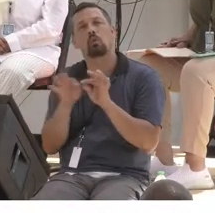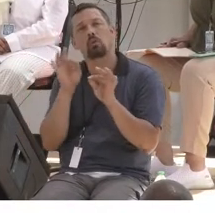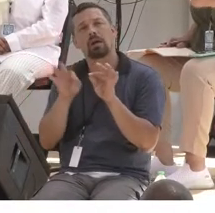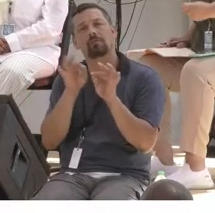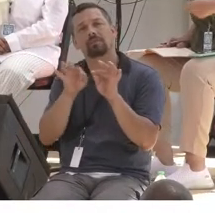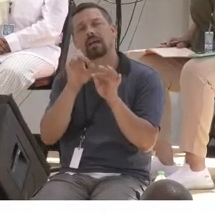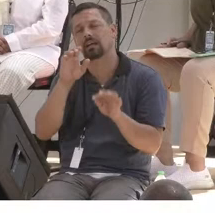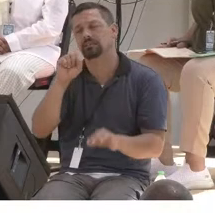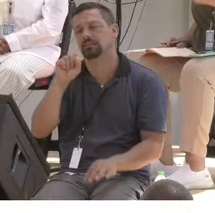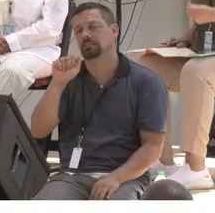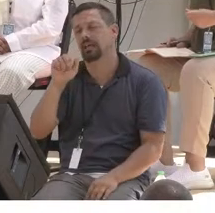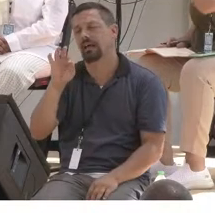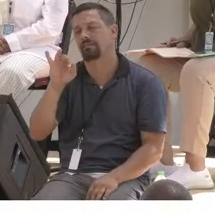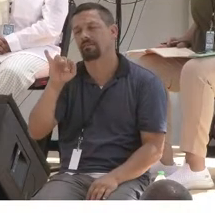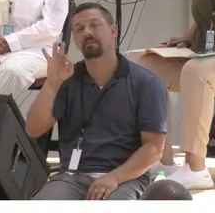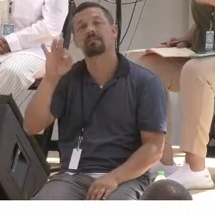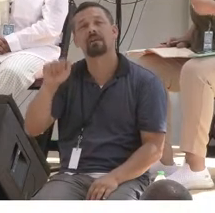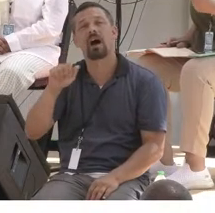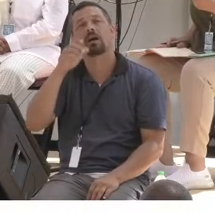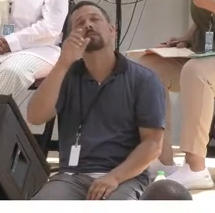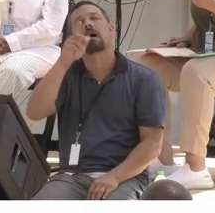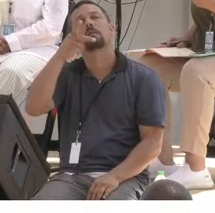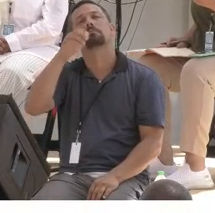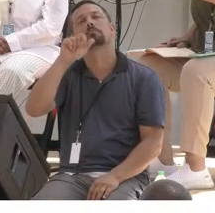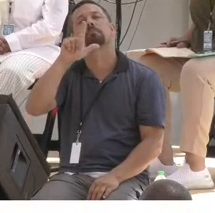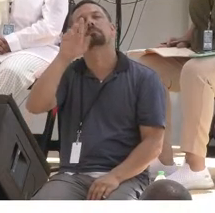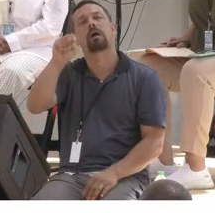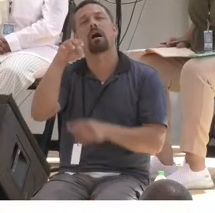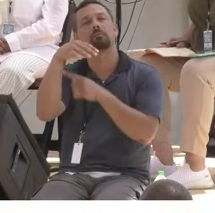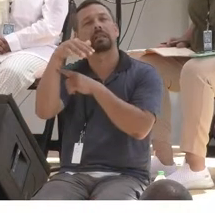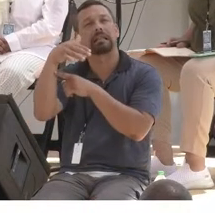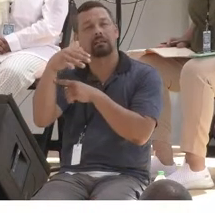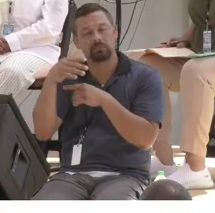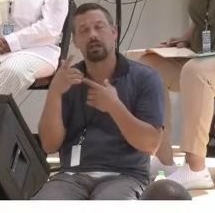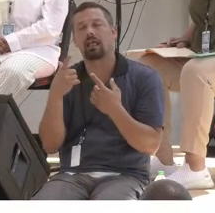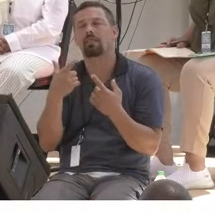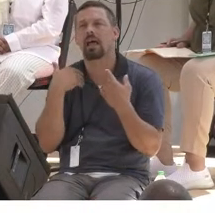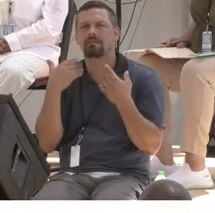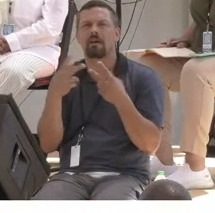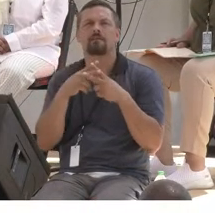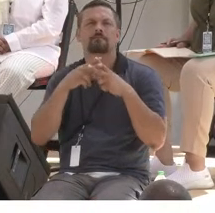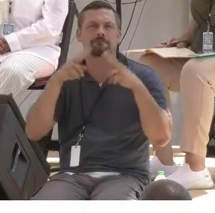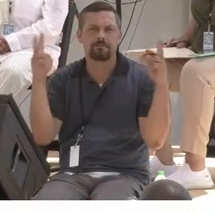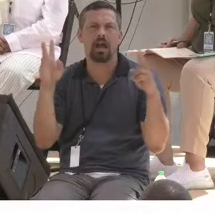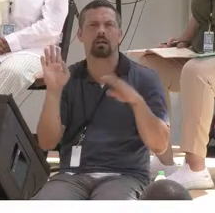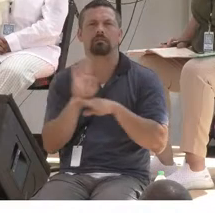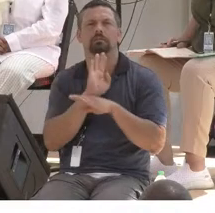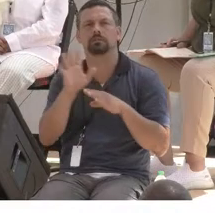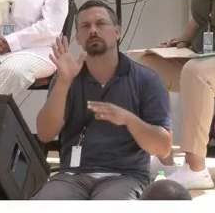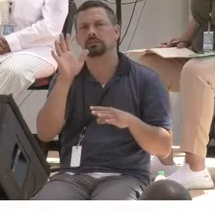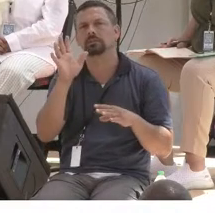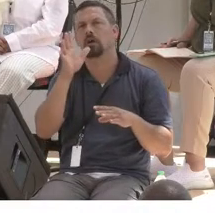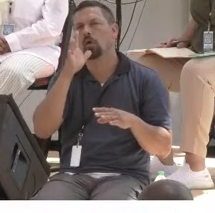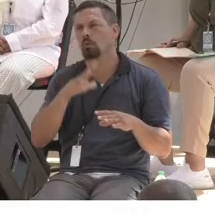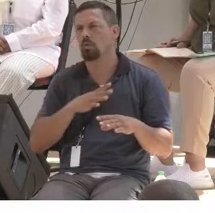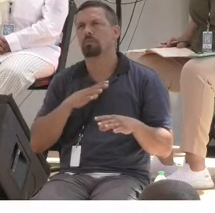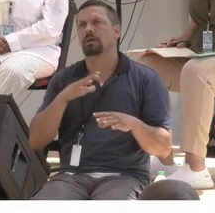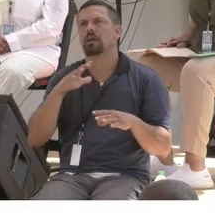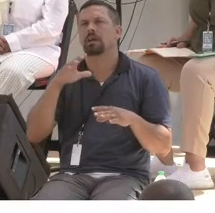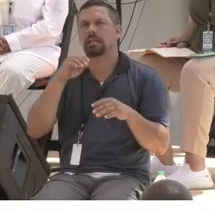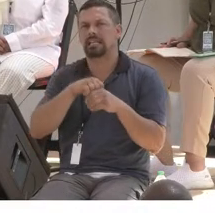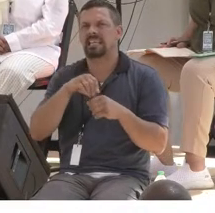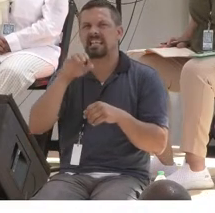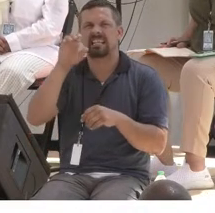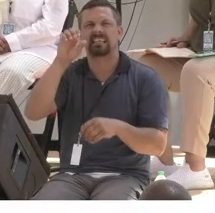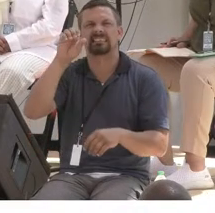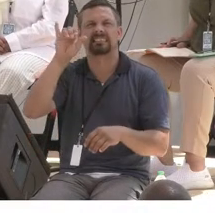safifa, of palm fronds and palm leaves as well. There is a very entrepreneurial lady, Saeed. I'm sure you've seen